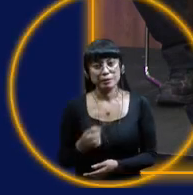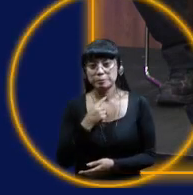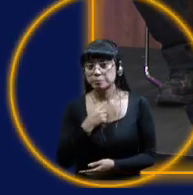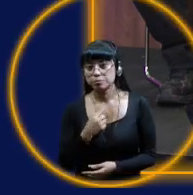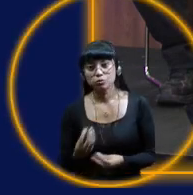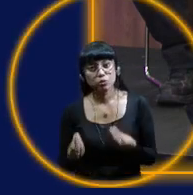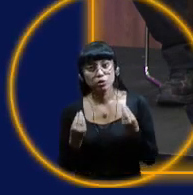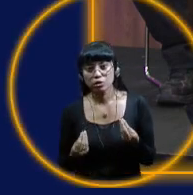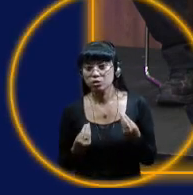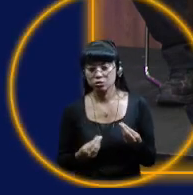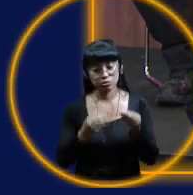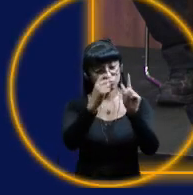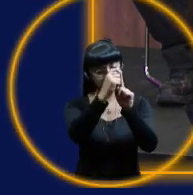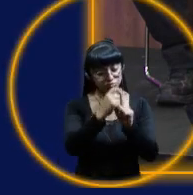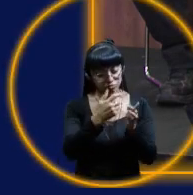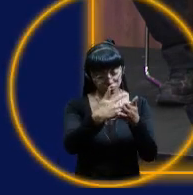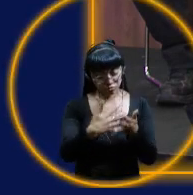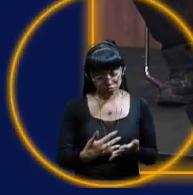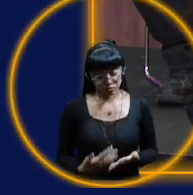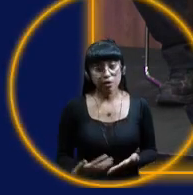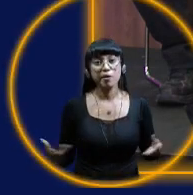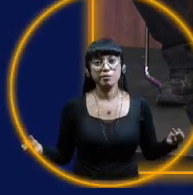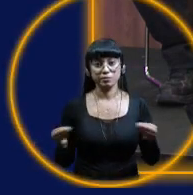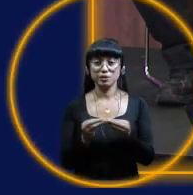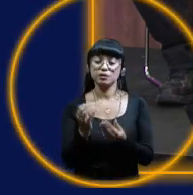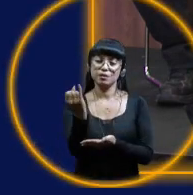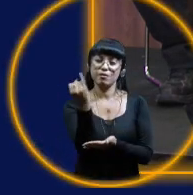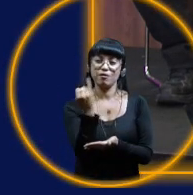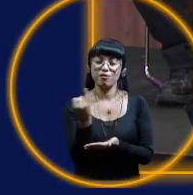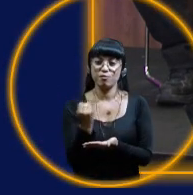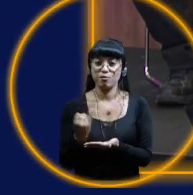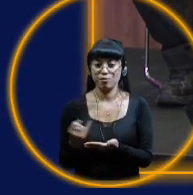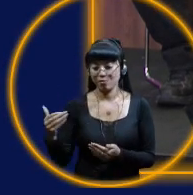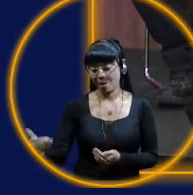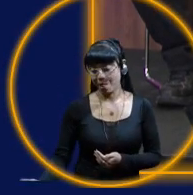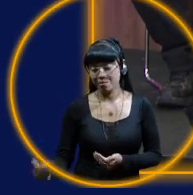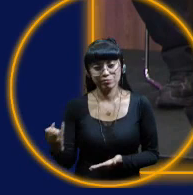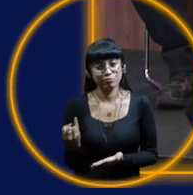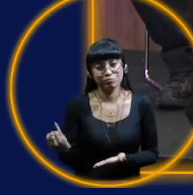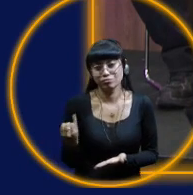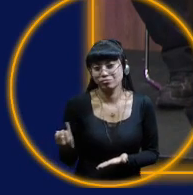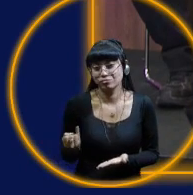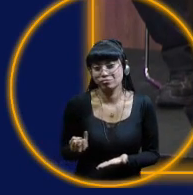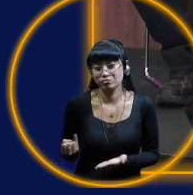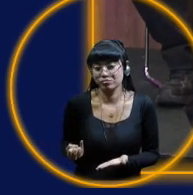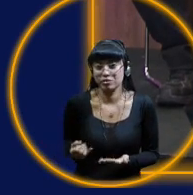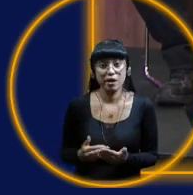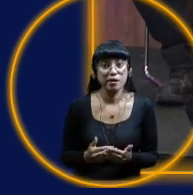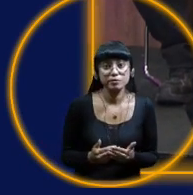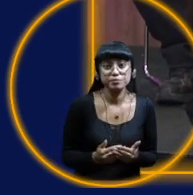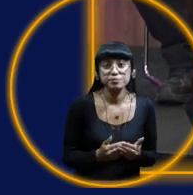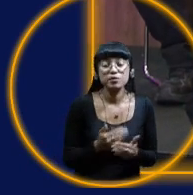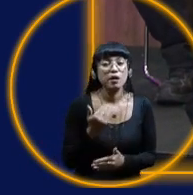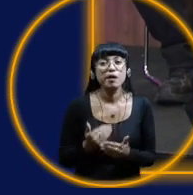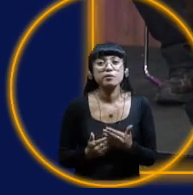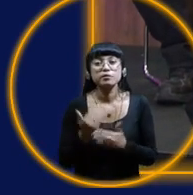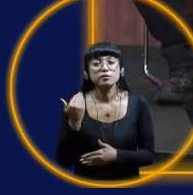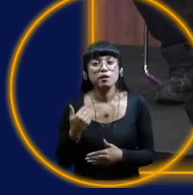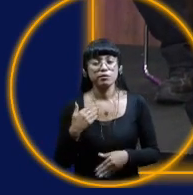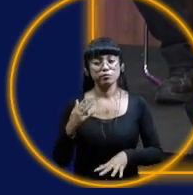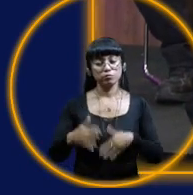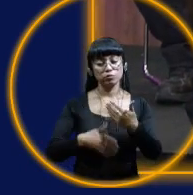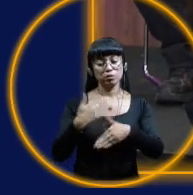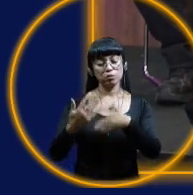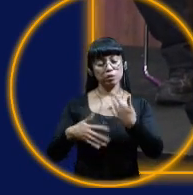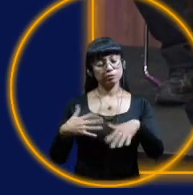drawn since I was a kid, and I started getting more serious about music later in life,